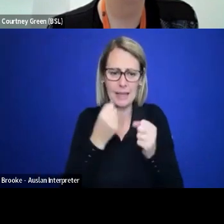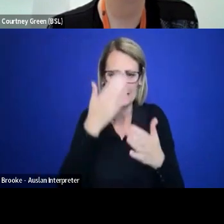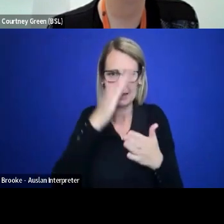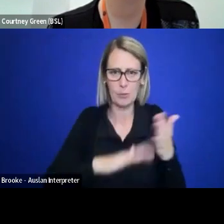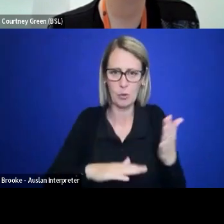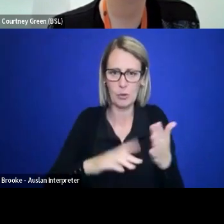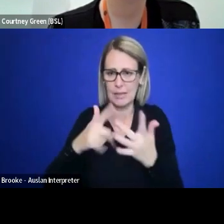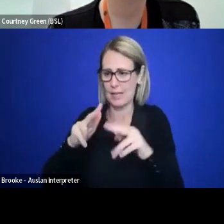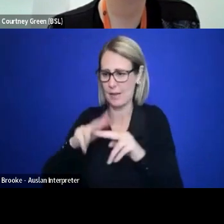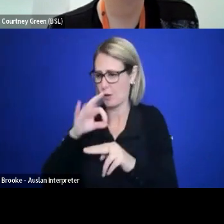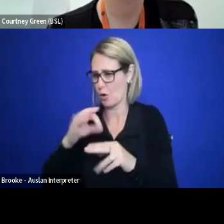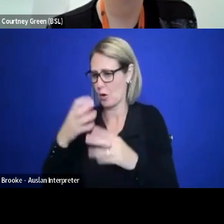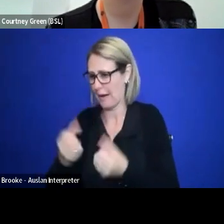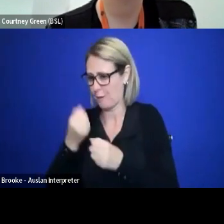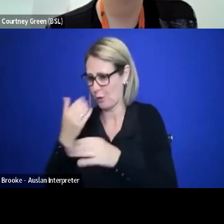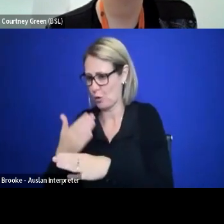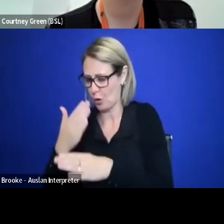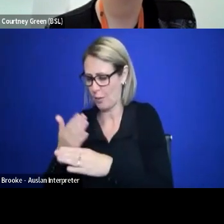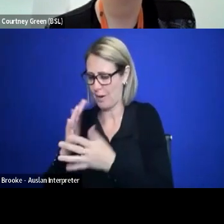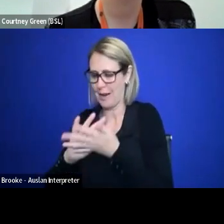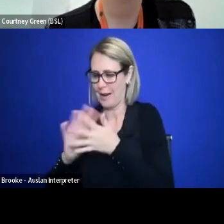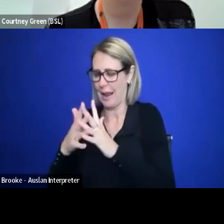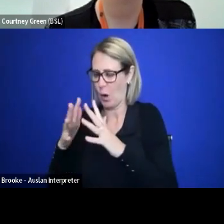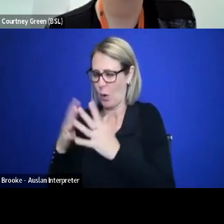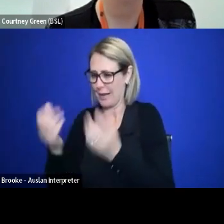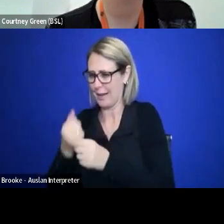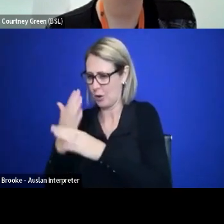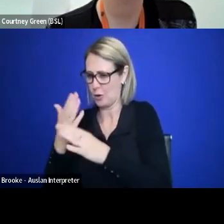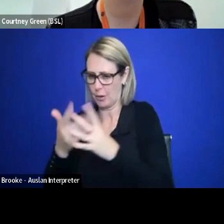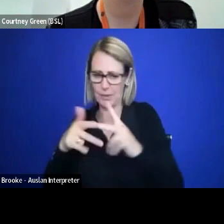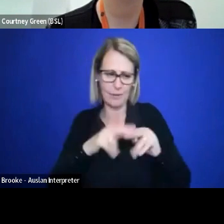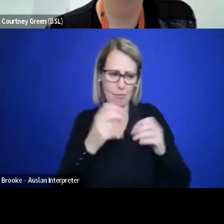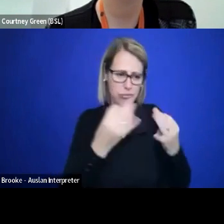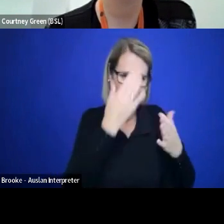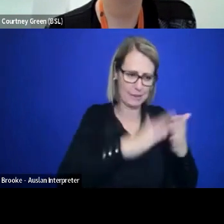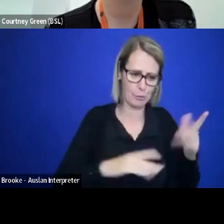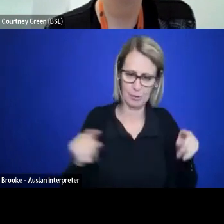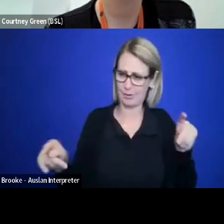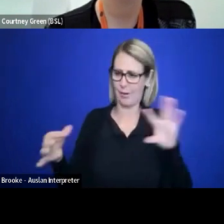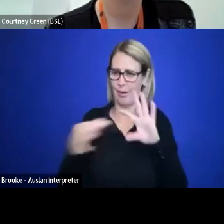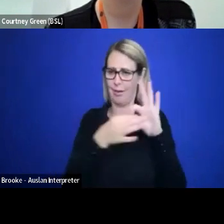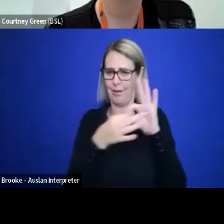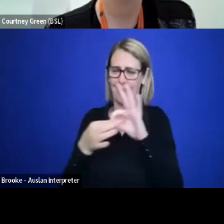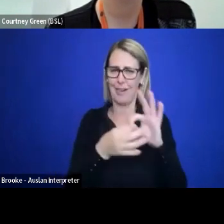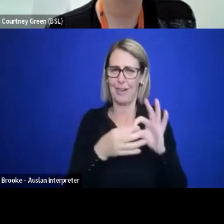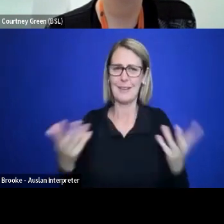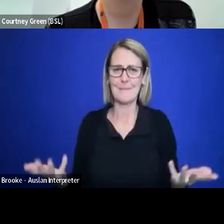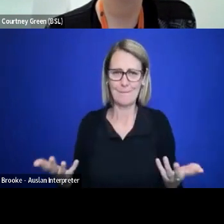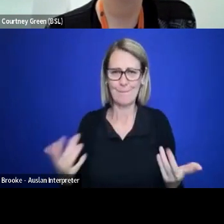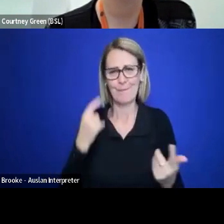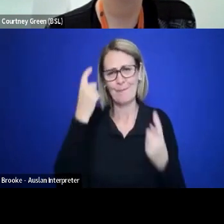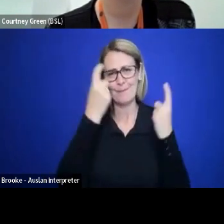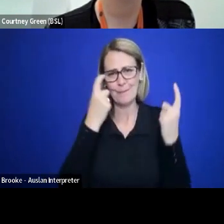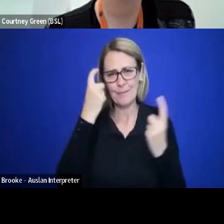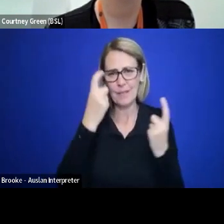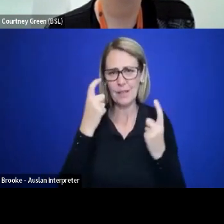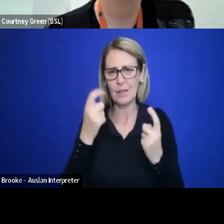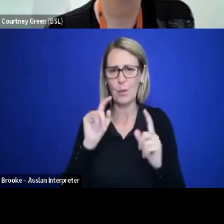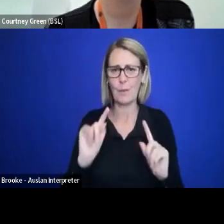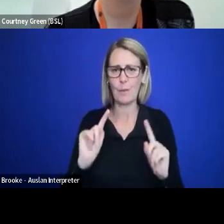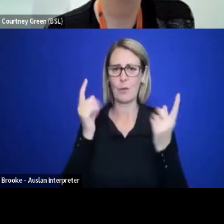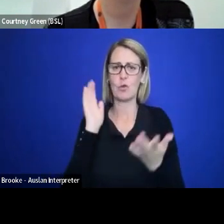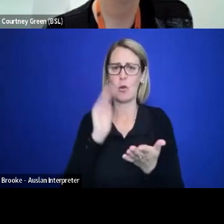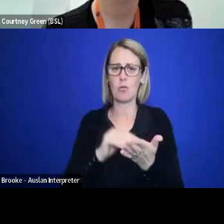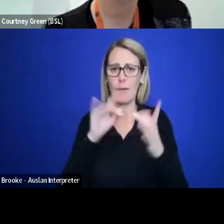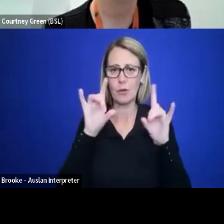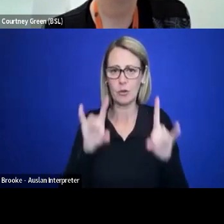I'm not getting a job? Or how am I supposed to get a job if I'm not getting experience? None of these work. And then what we were thinking is that when we first came to